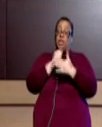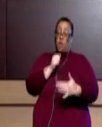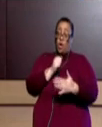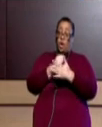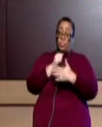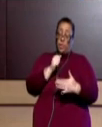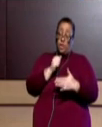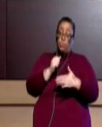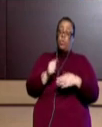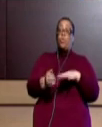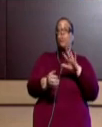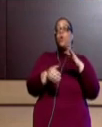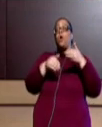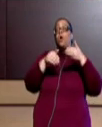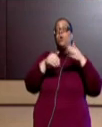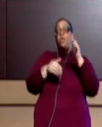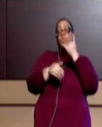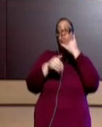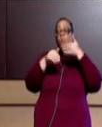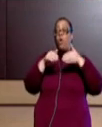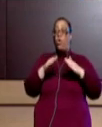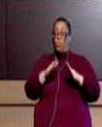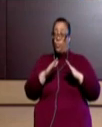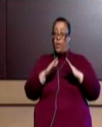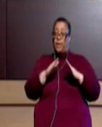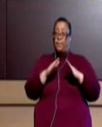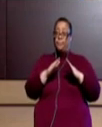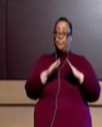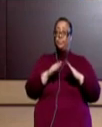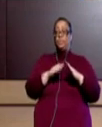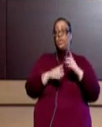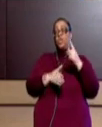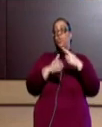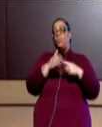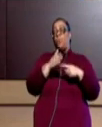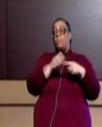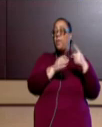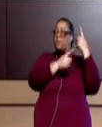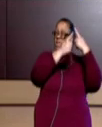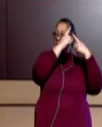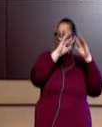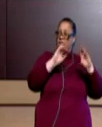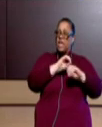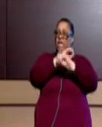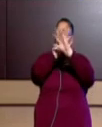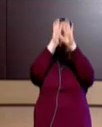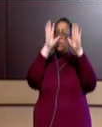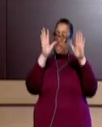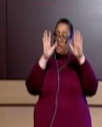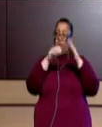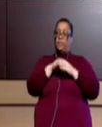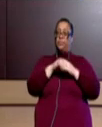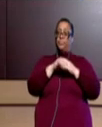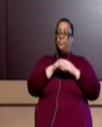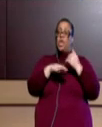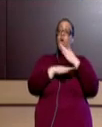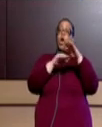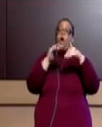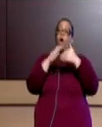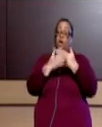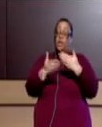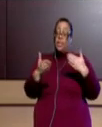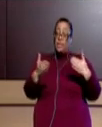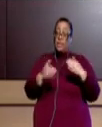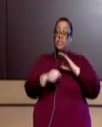other directions and tightening up your muscles. You'll have cloudiness in your head. All of these symptoms, which are COVID-19